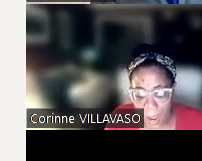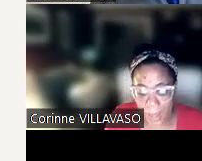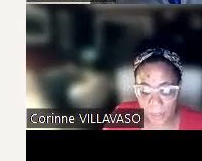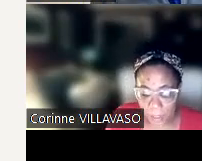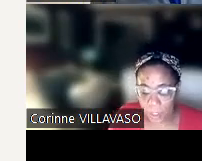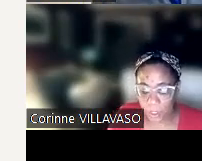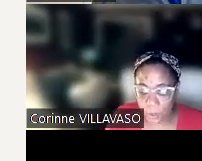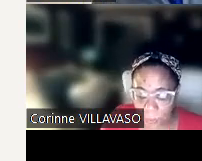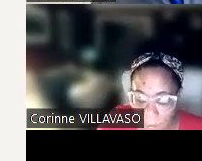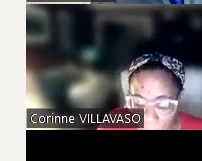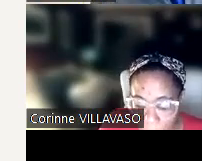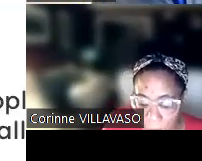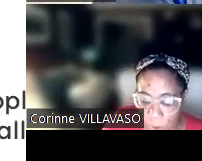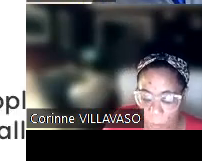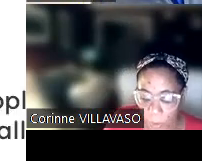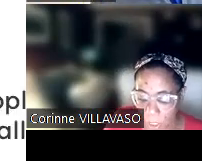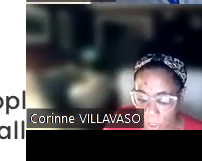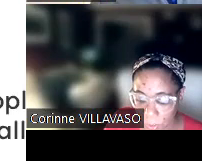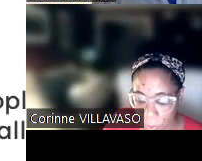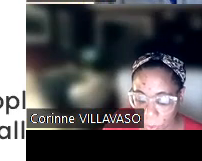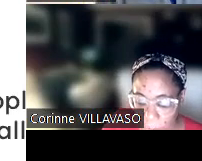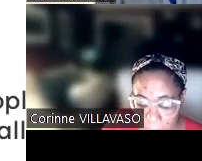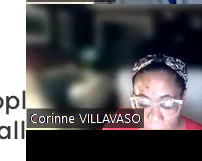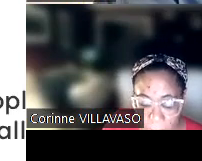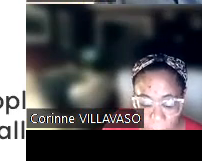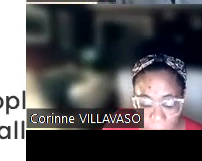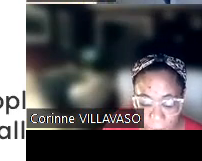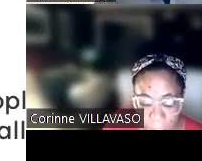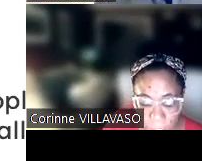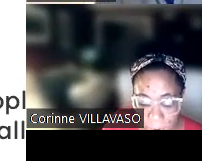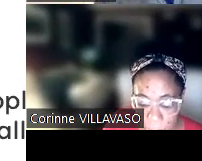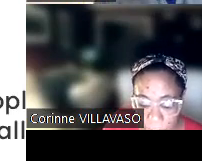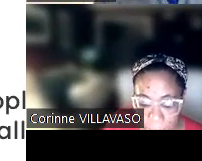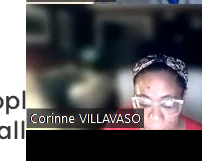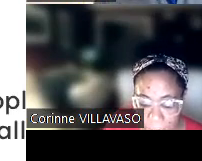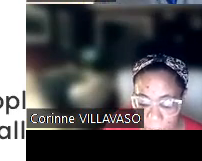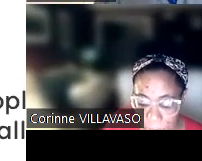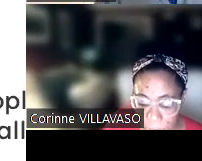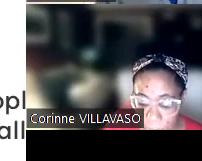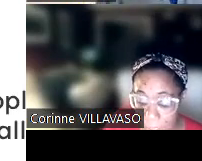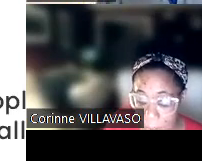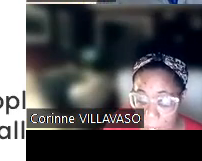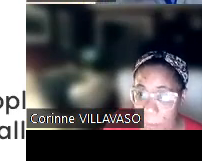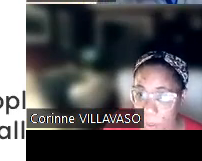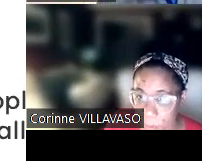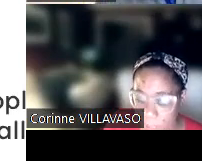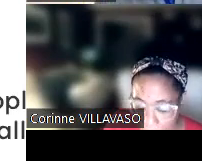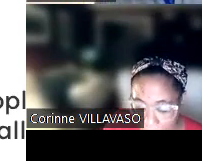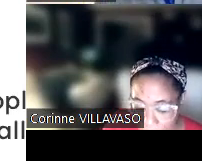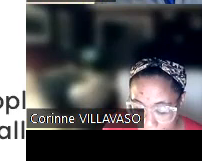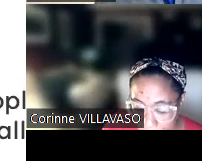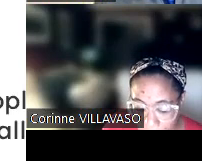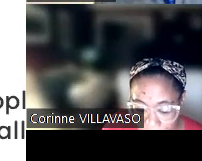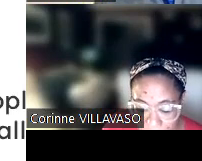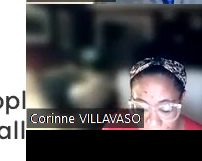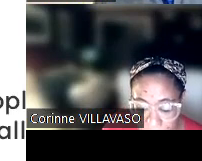We ask you to follow all normal discussion rules. Please be brief each time you speak, even though you can speak multiple